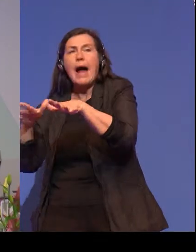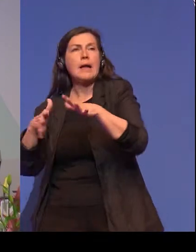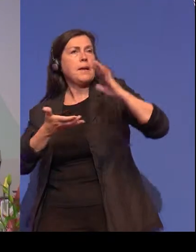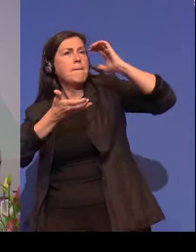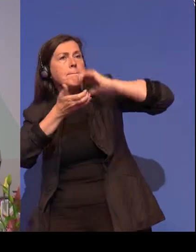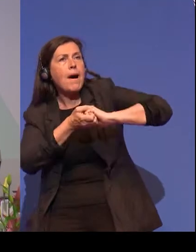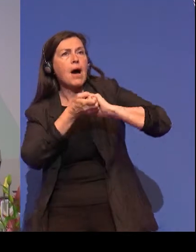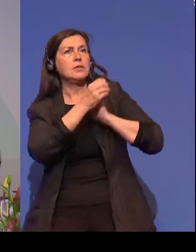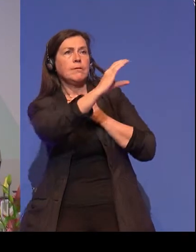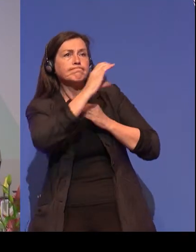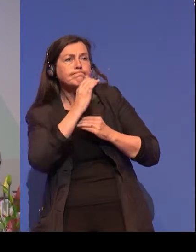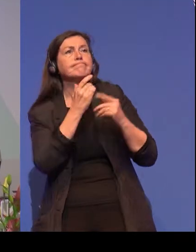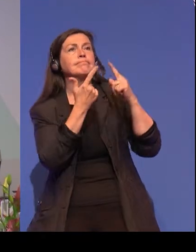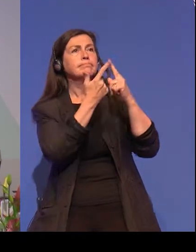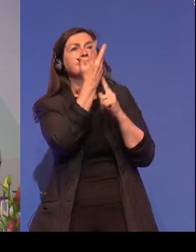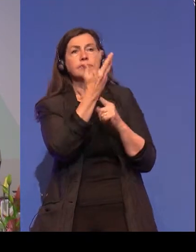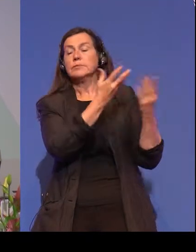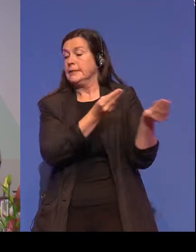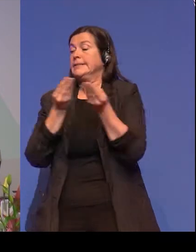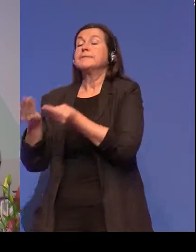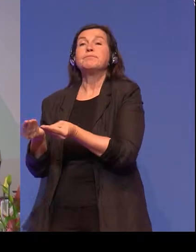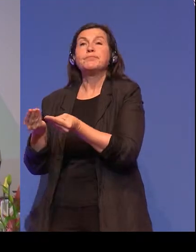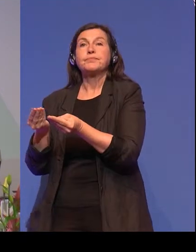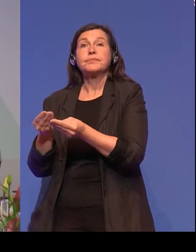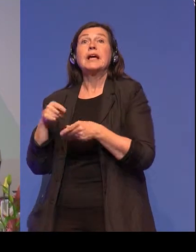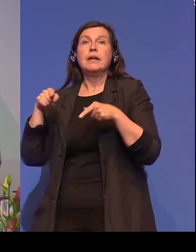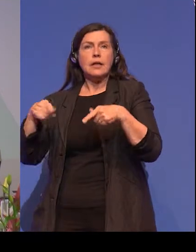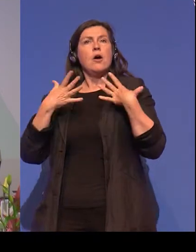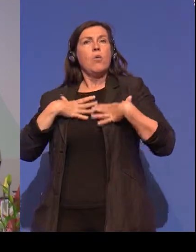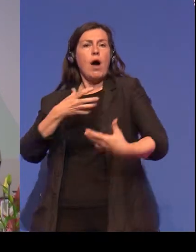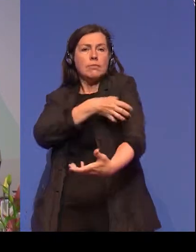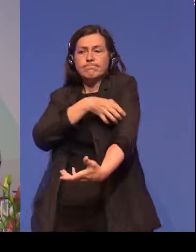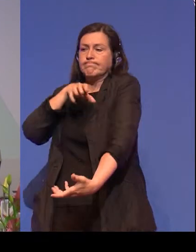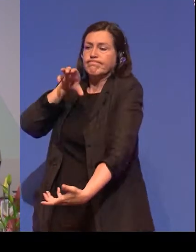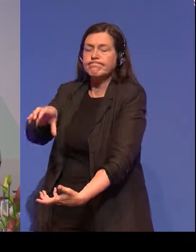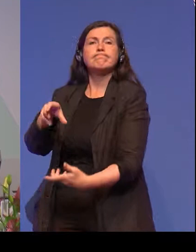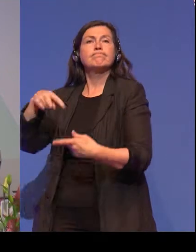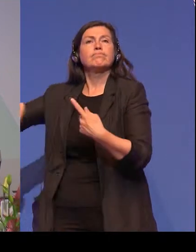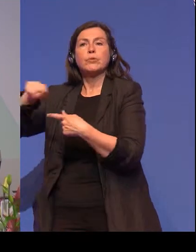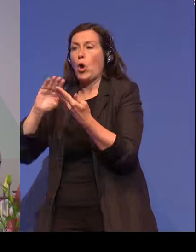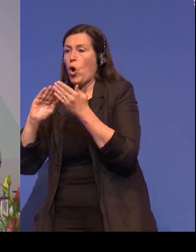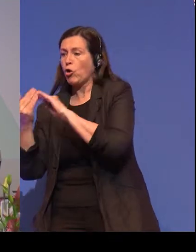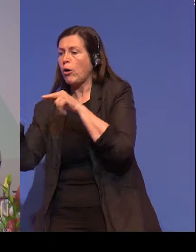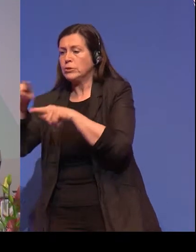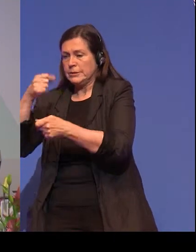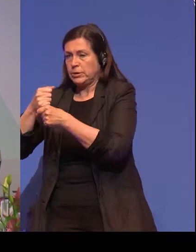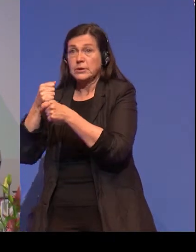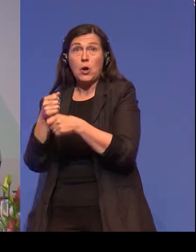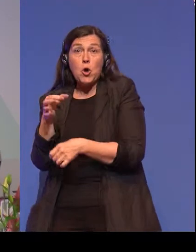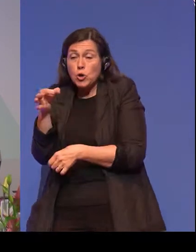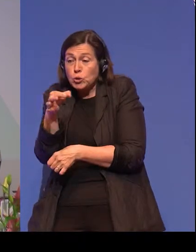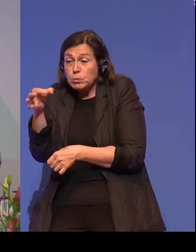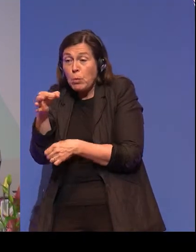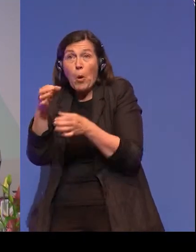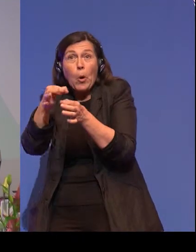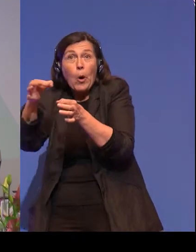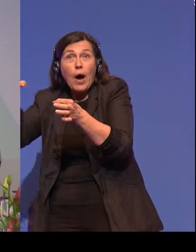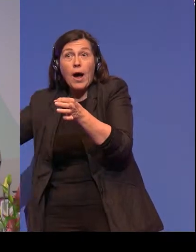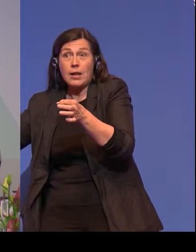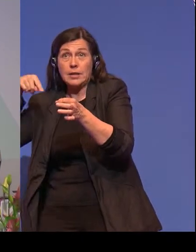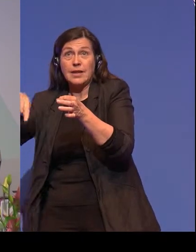One of the main pillars of this initiative is to strengthen a community of practice for small island states through